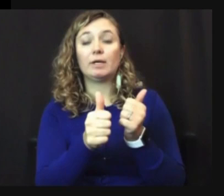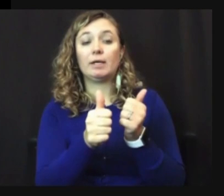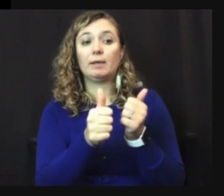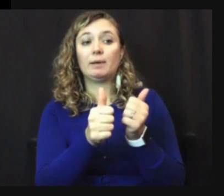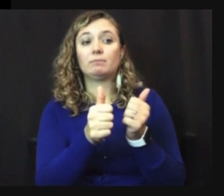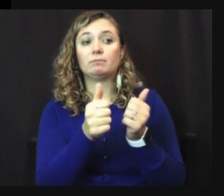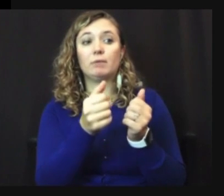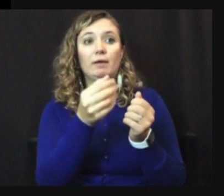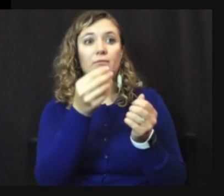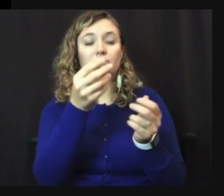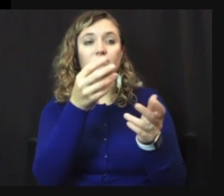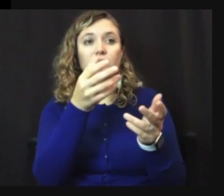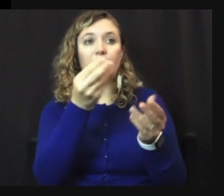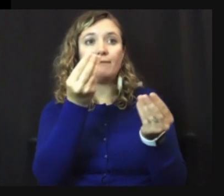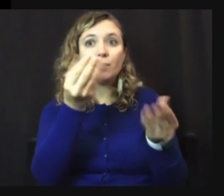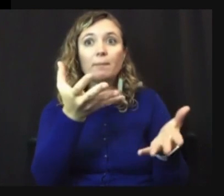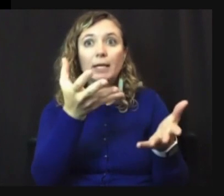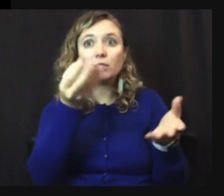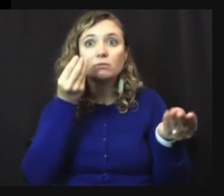at the moment.